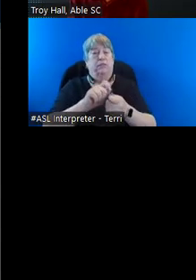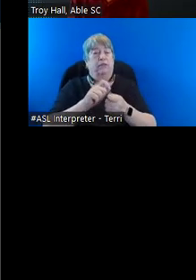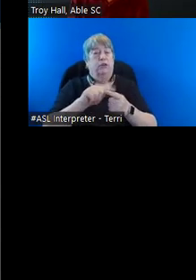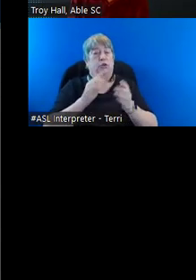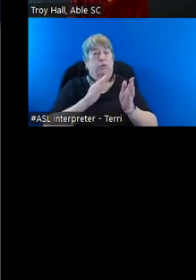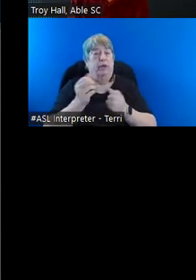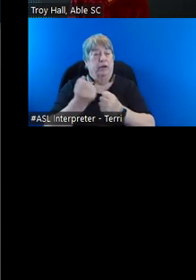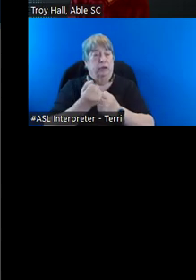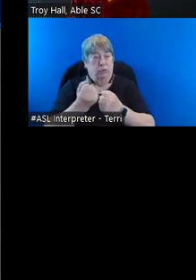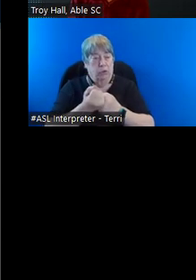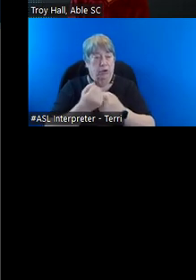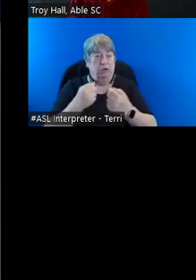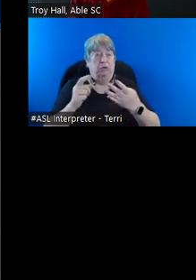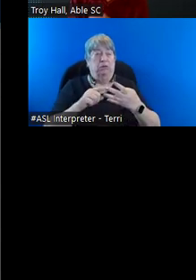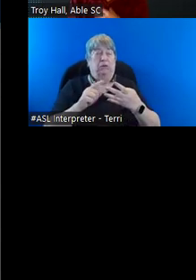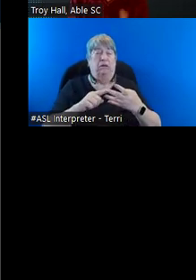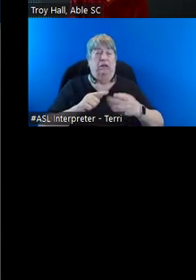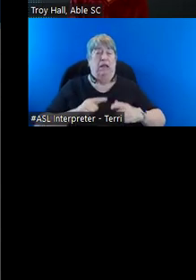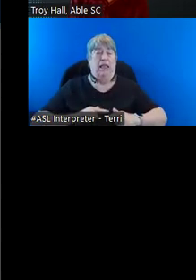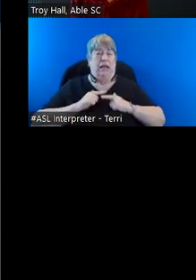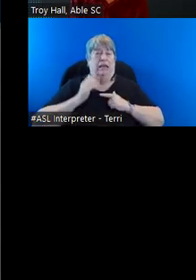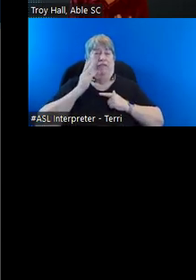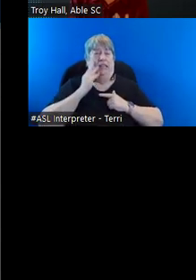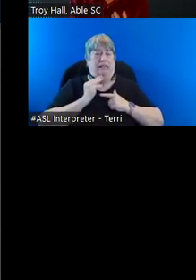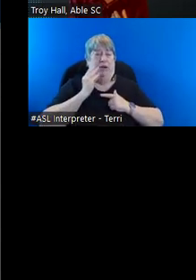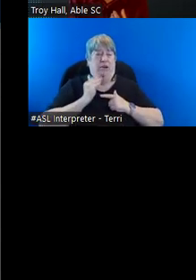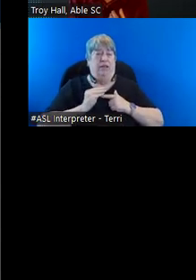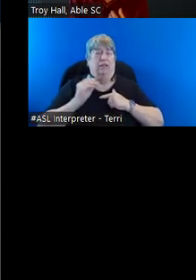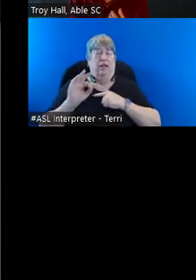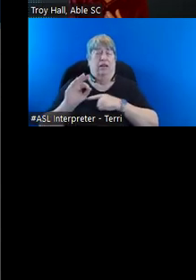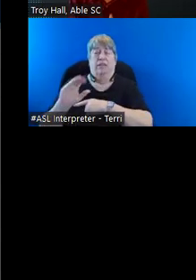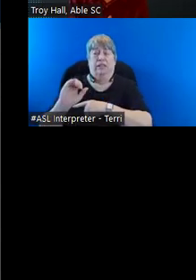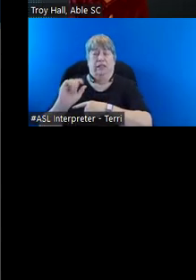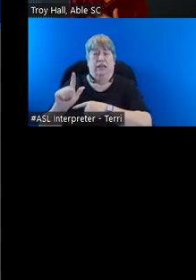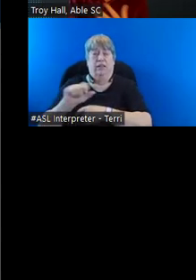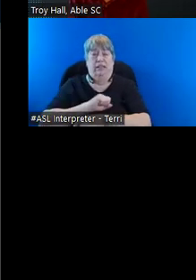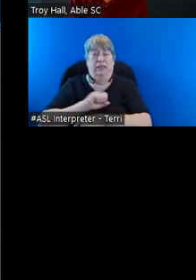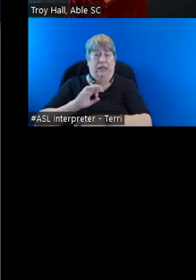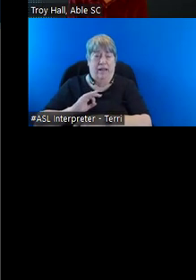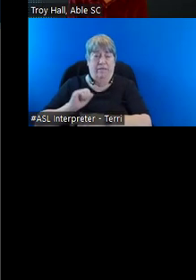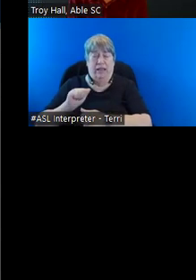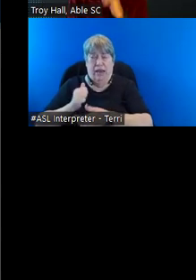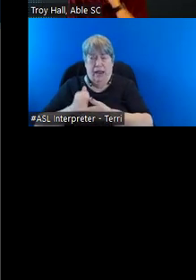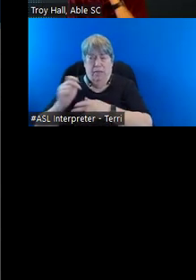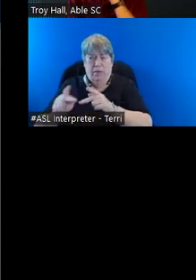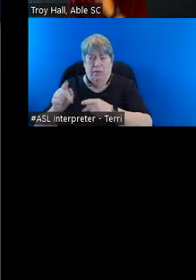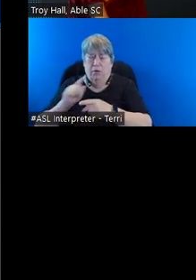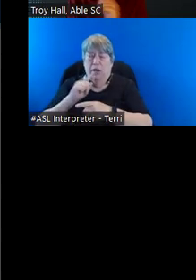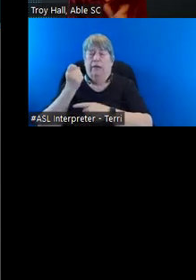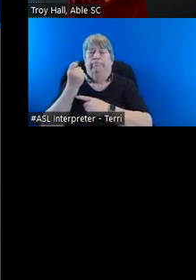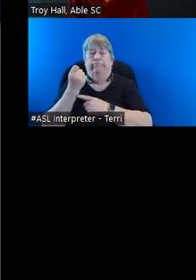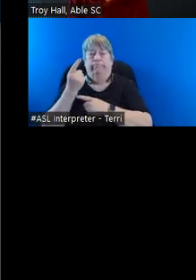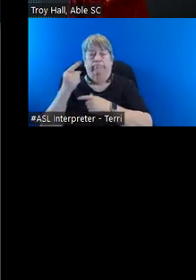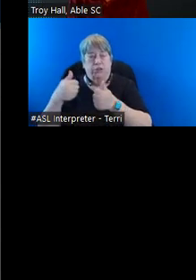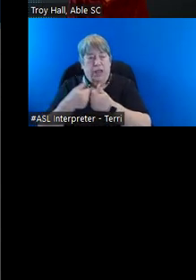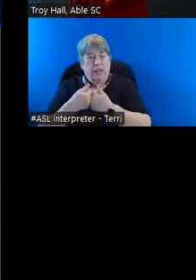lived experiences of SIL staff help people relate to challenges or